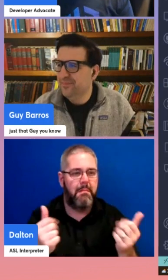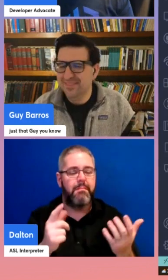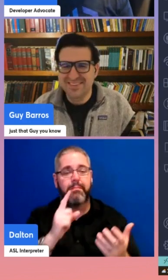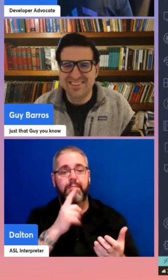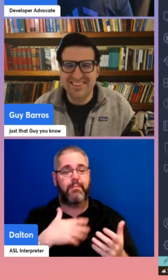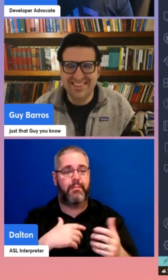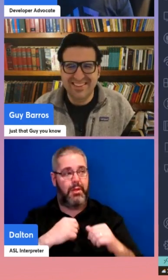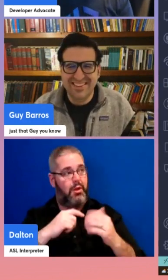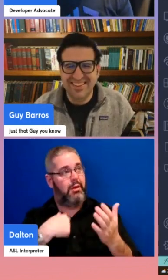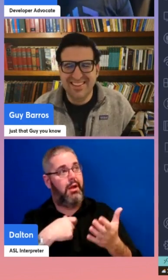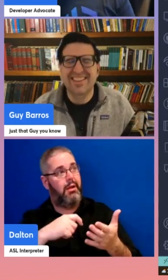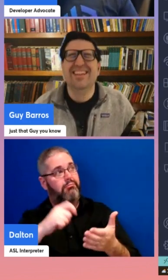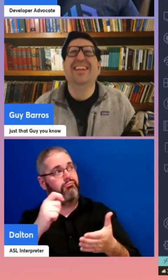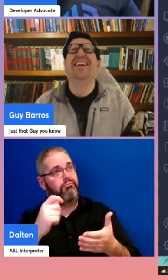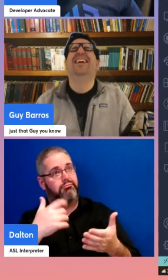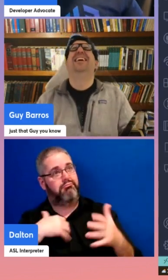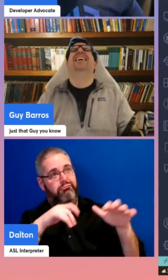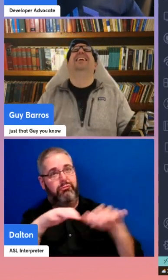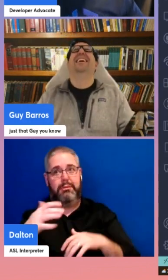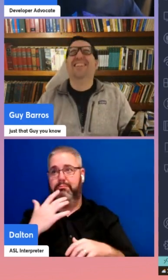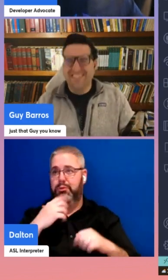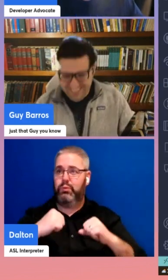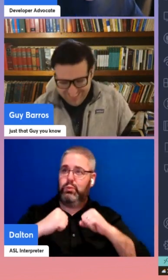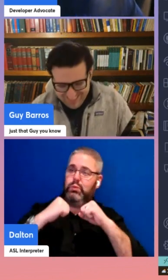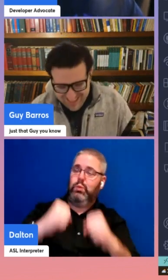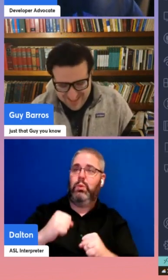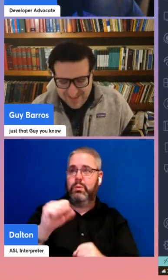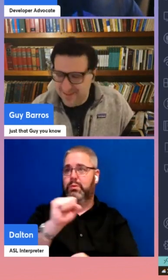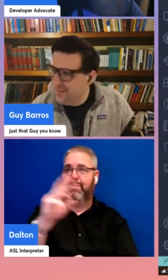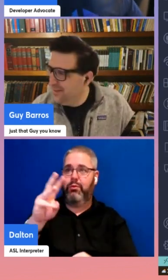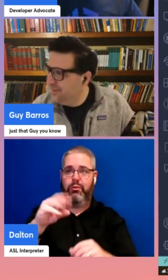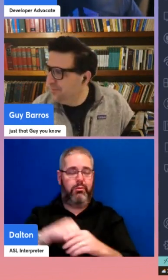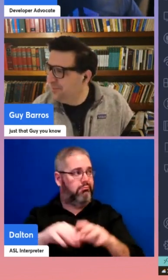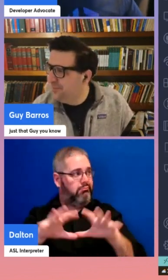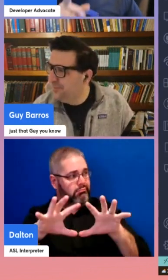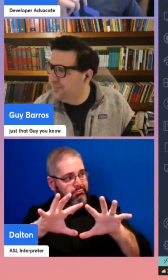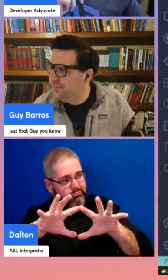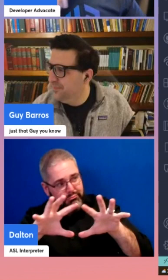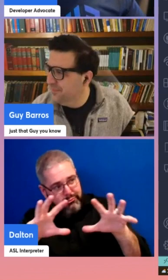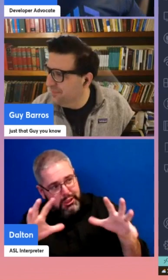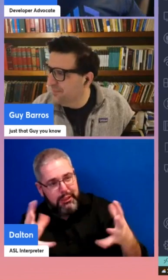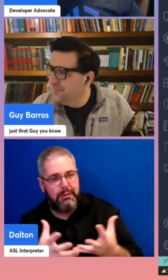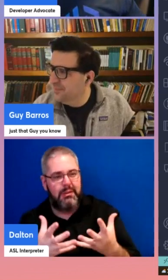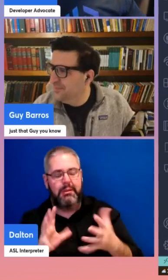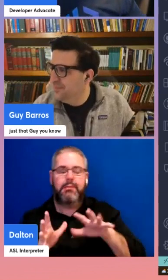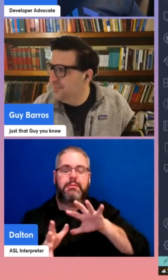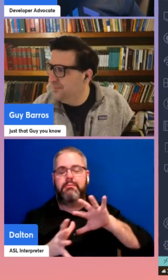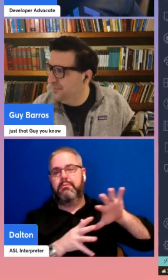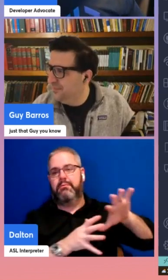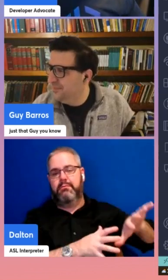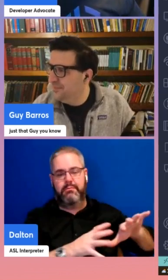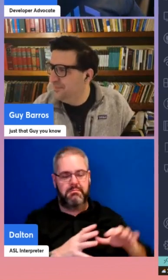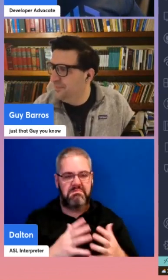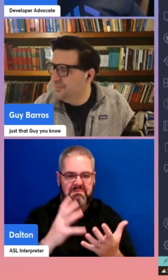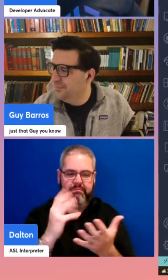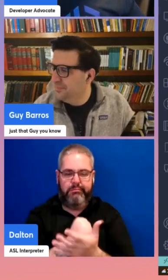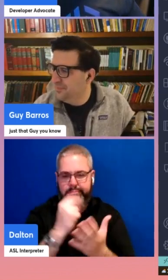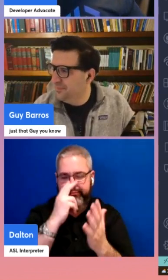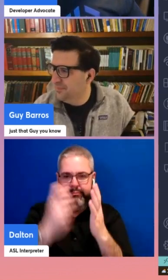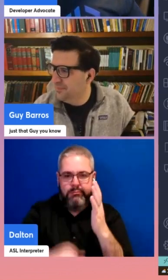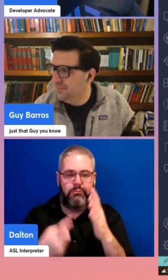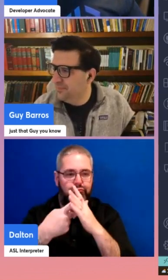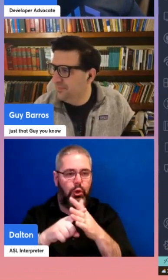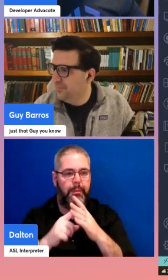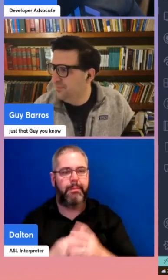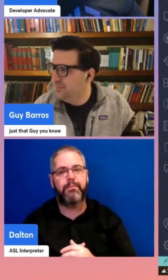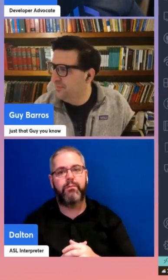software on the planet. Leaving that aside, let's get into this. Now, what